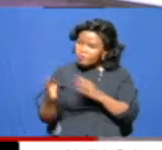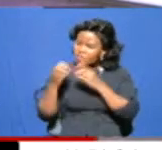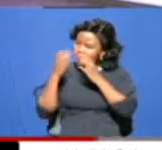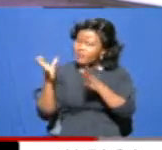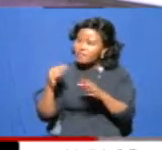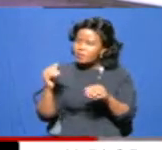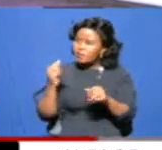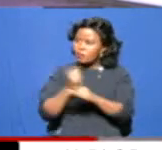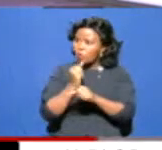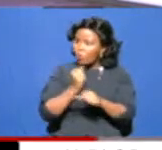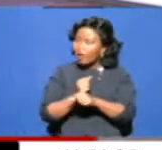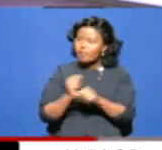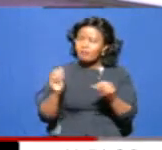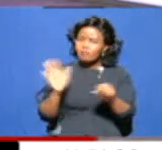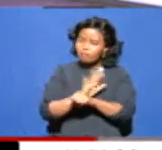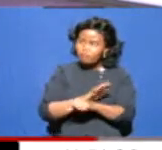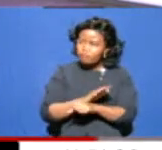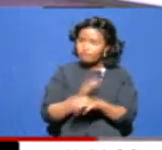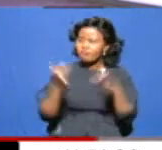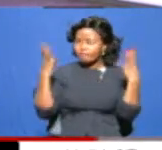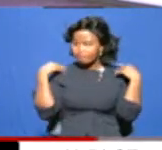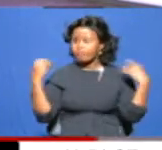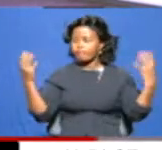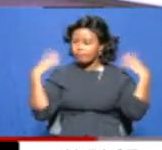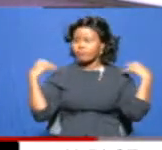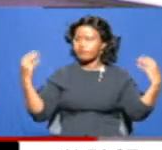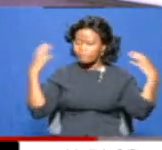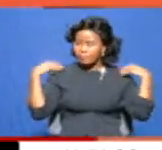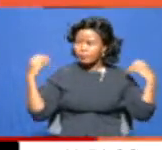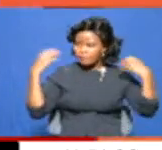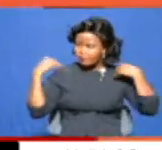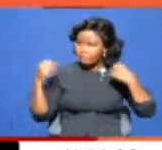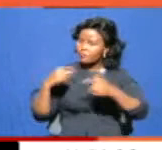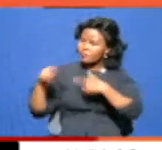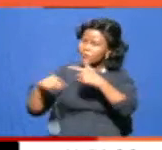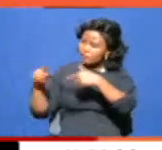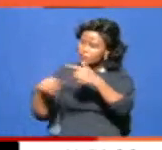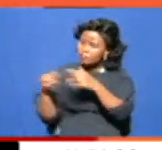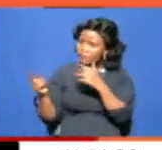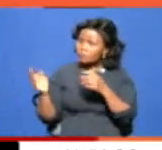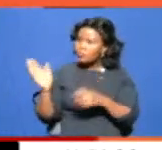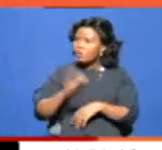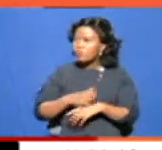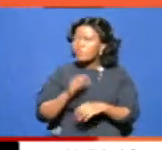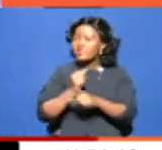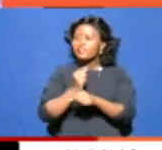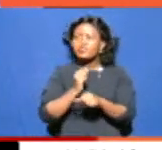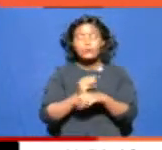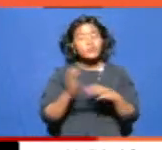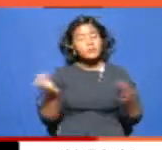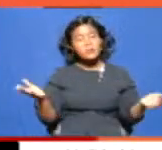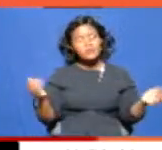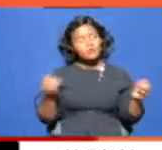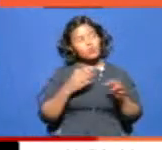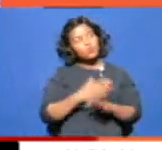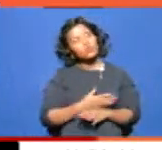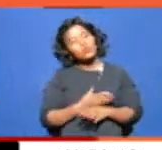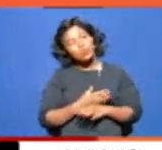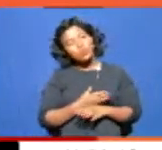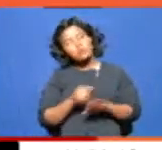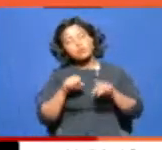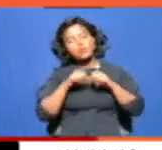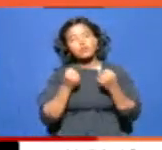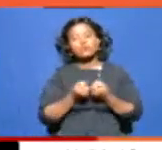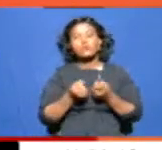Mm-hmm. He's updated his previous workout yesterday. What are our women doing? They're not doing anything. You go to social media, I only